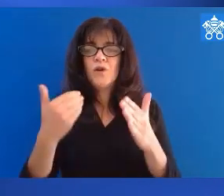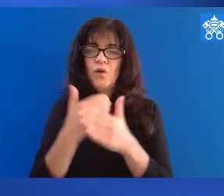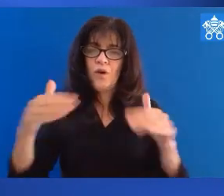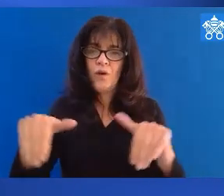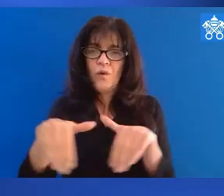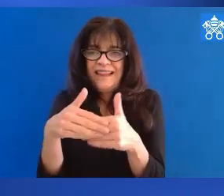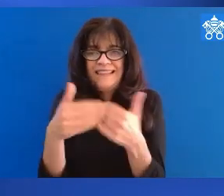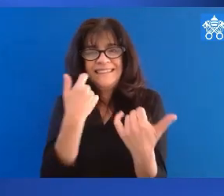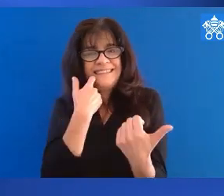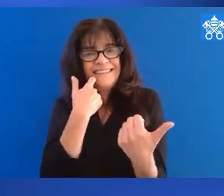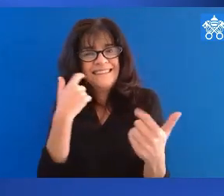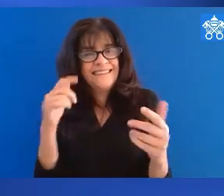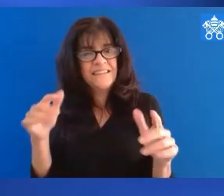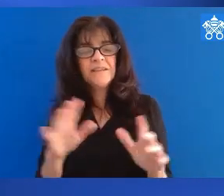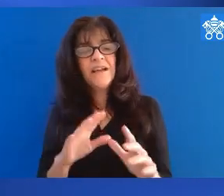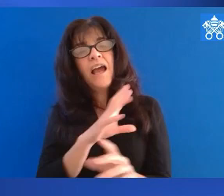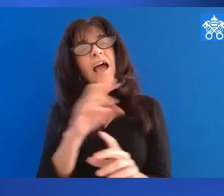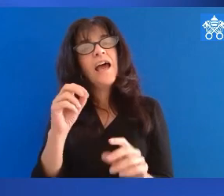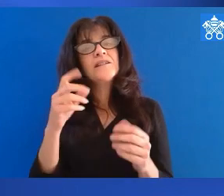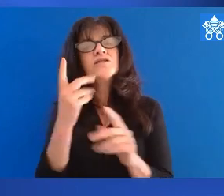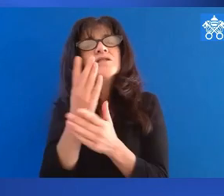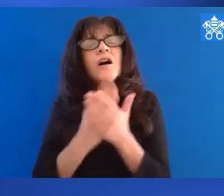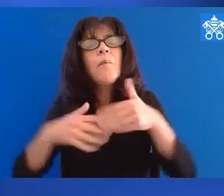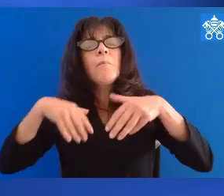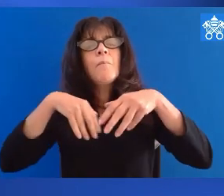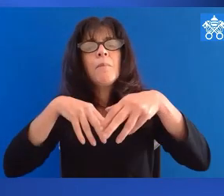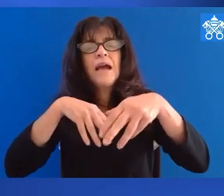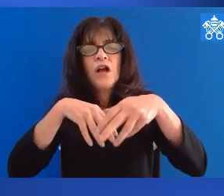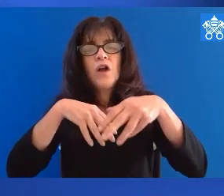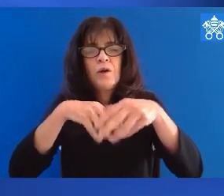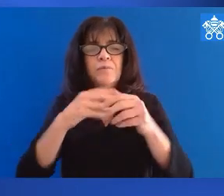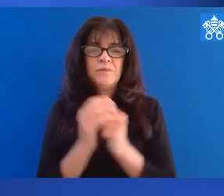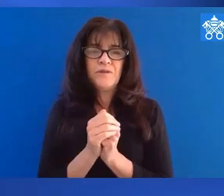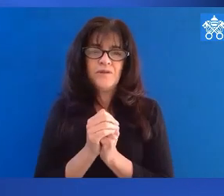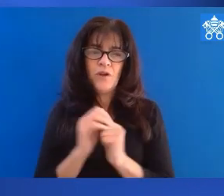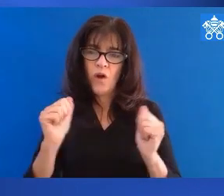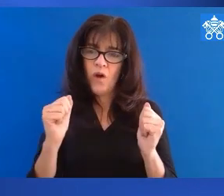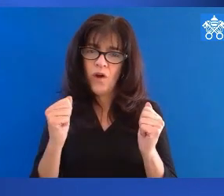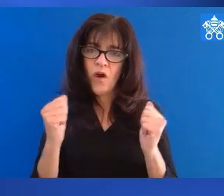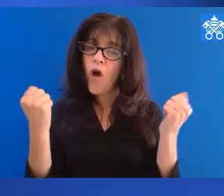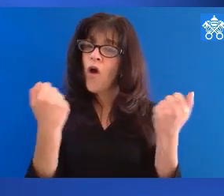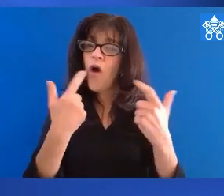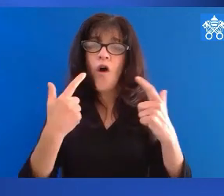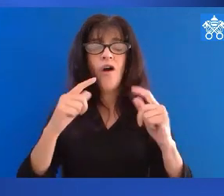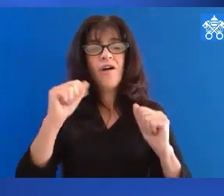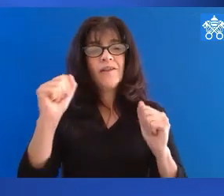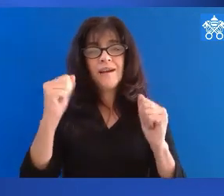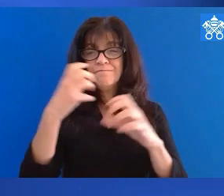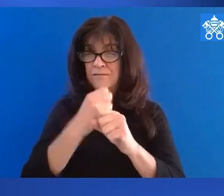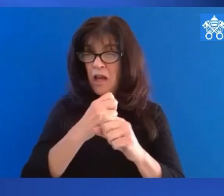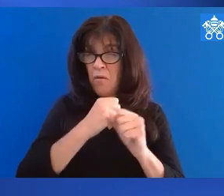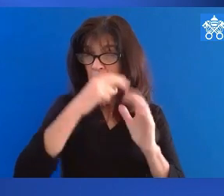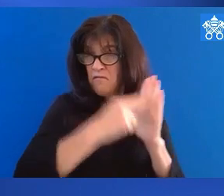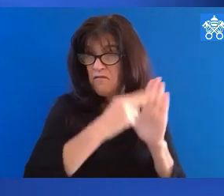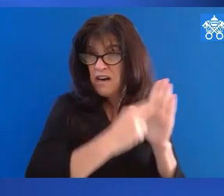some of the newlyweds that are in the square and other pilgrims that are here in St. Peter's Square. All the summaries of today's teachings